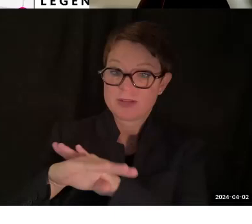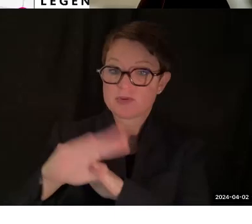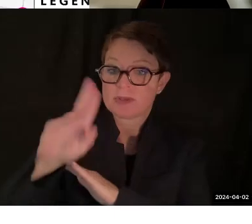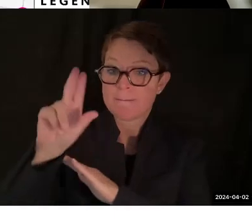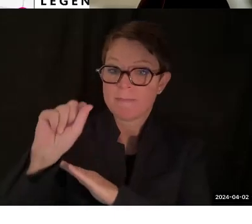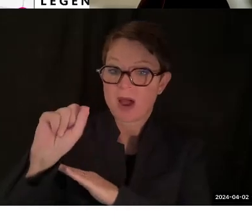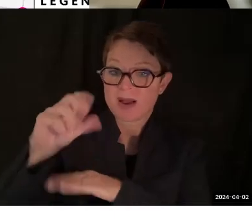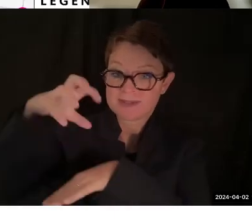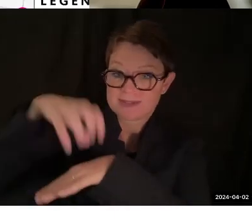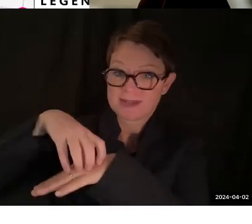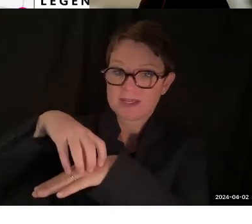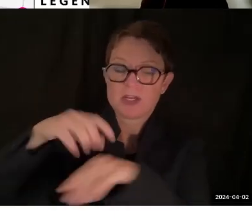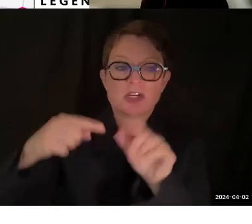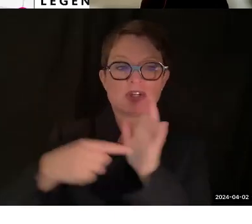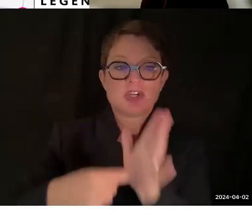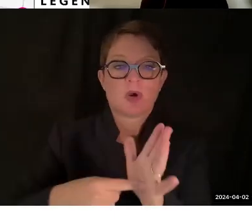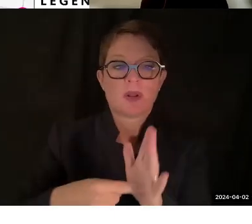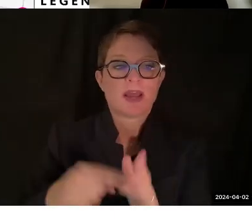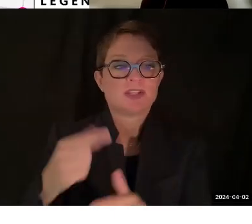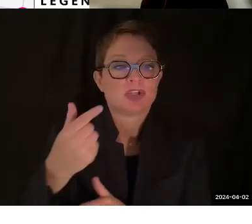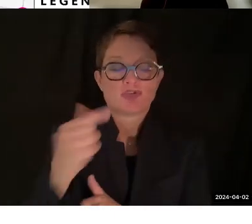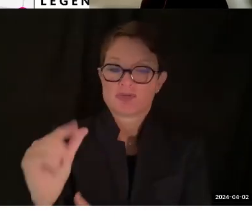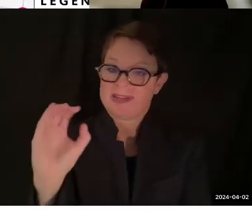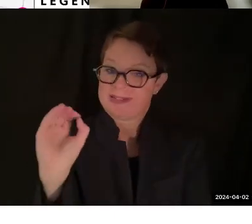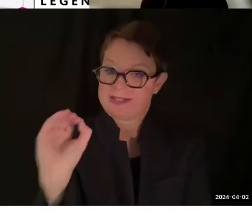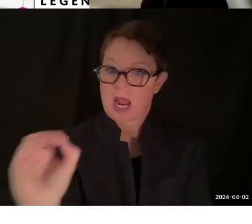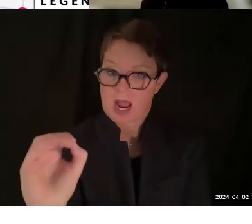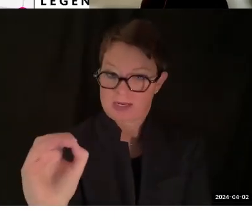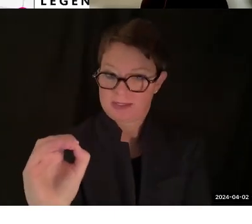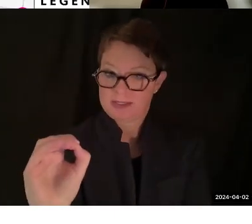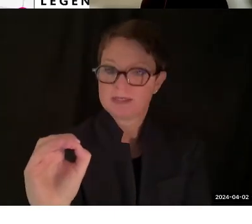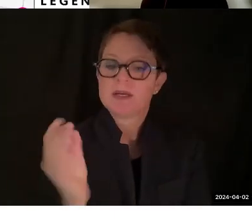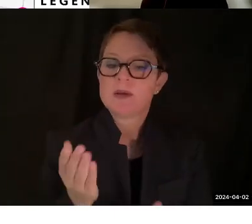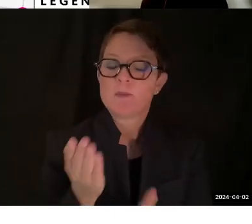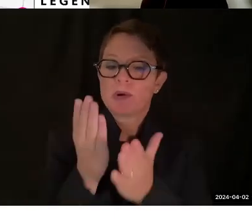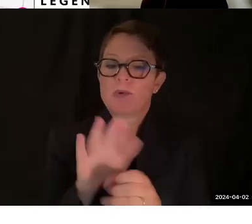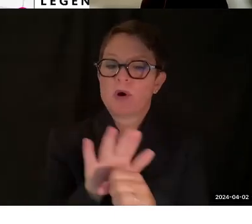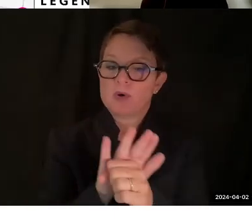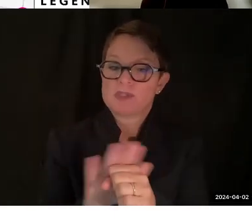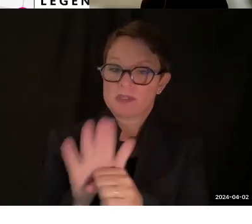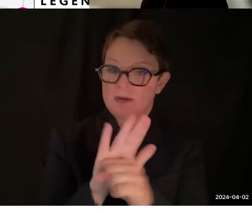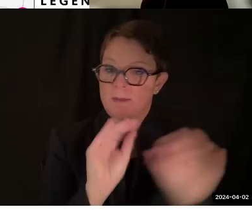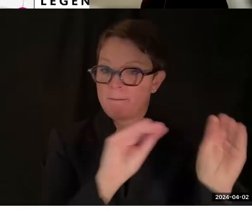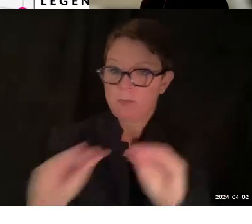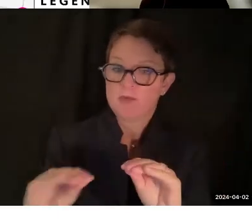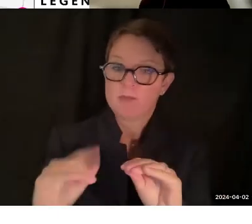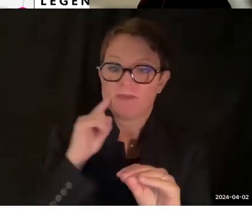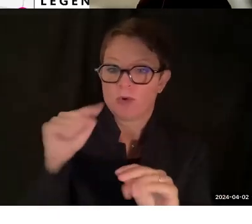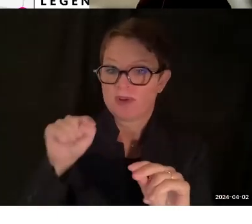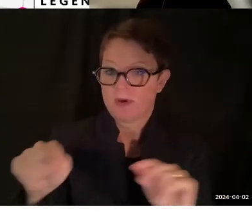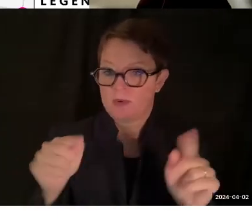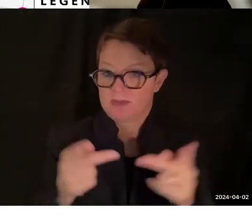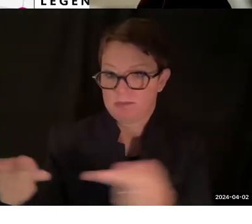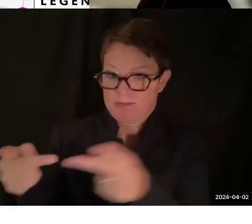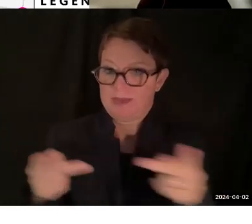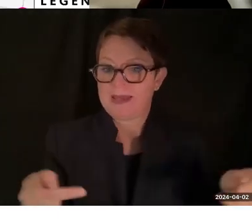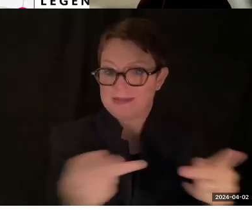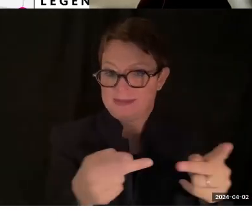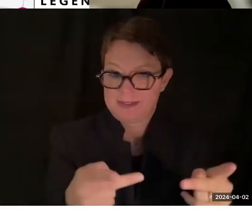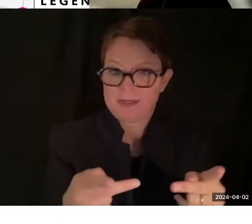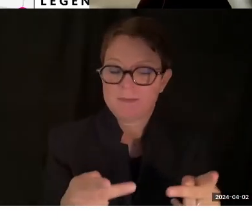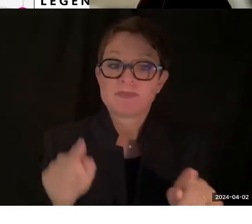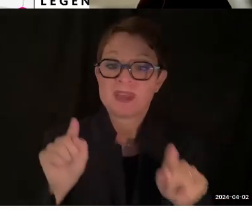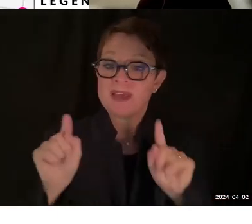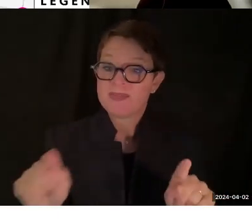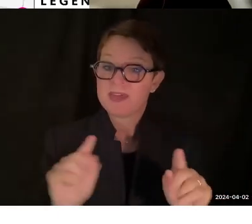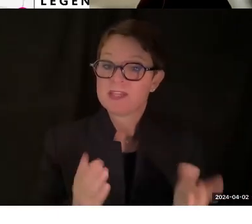shelter is depicted as a solid green dot. So they're the proposed location of those facilities. The reason these